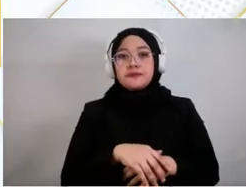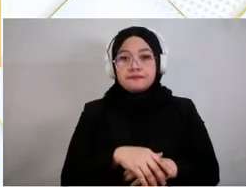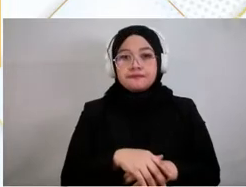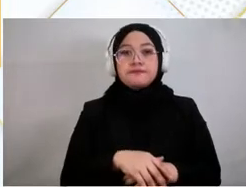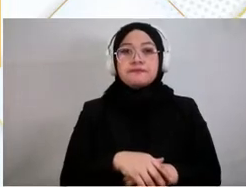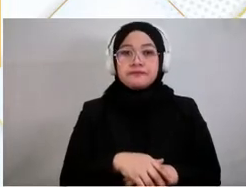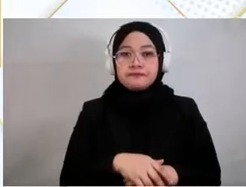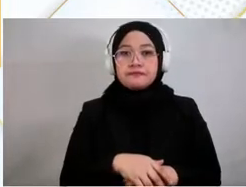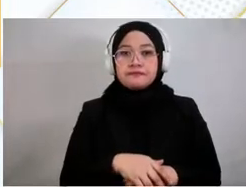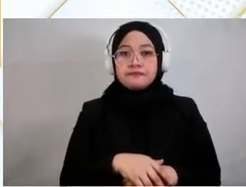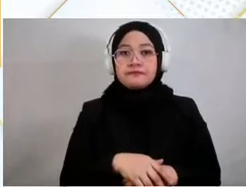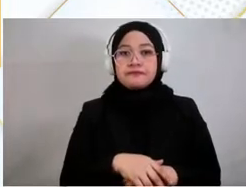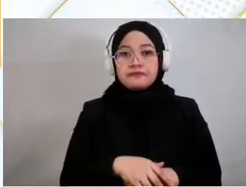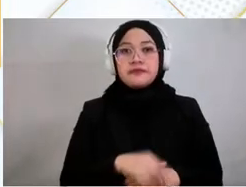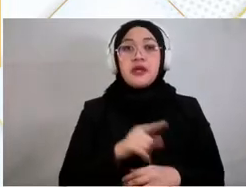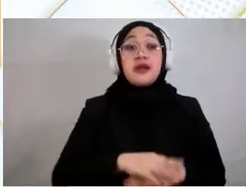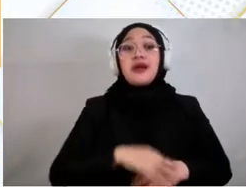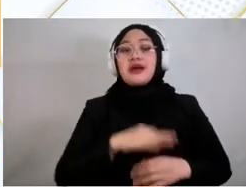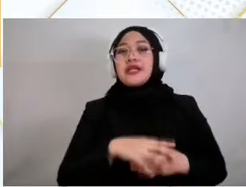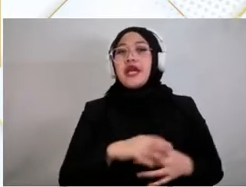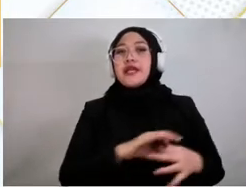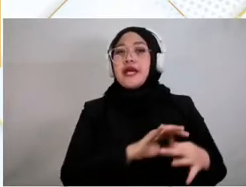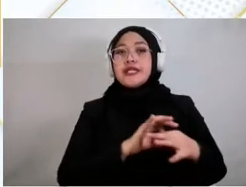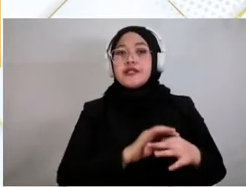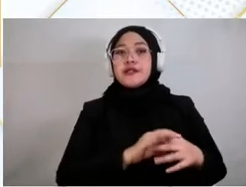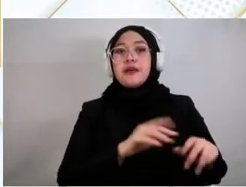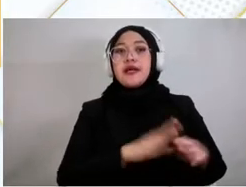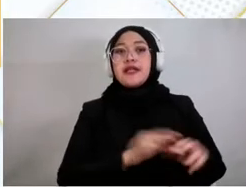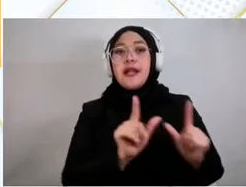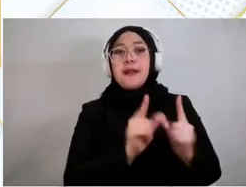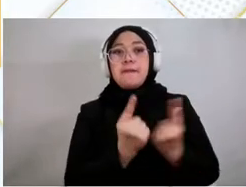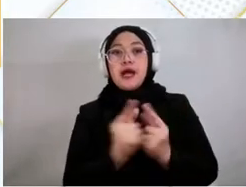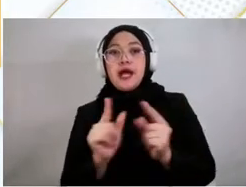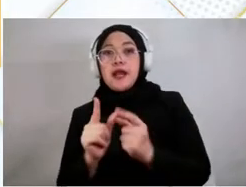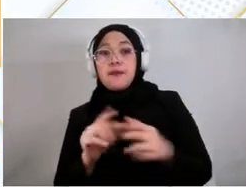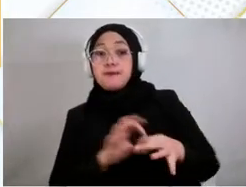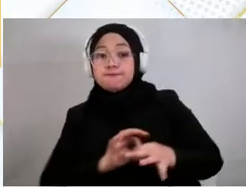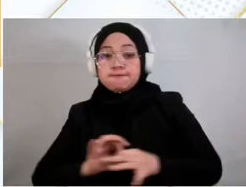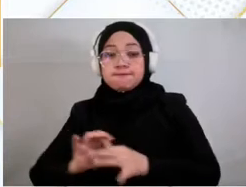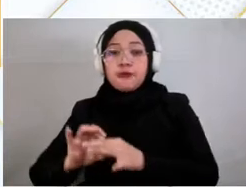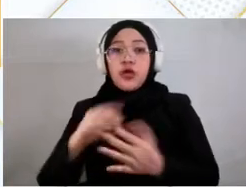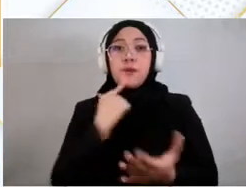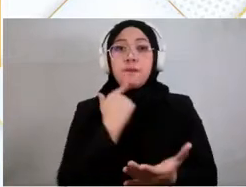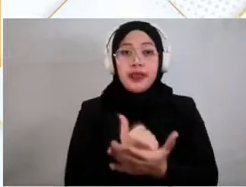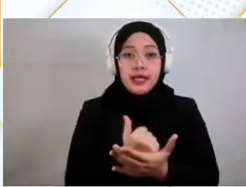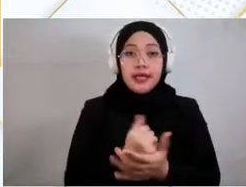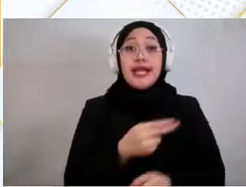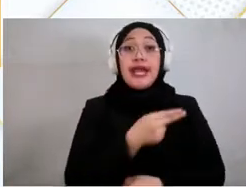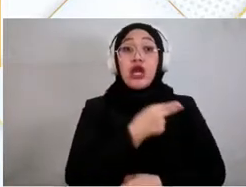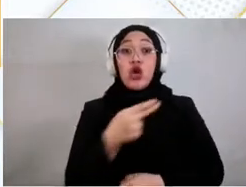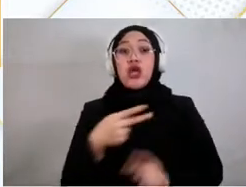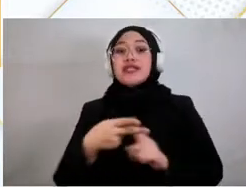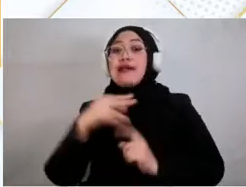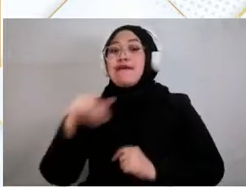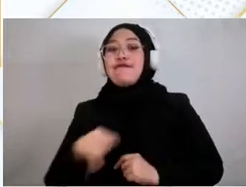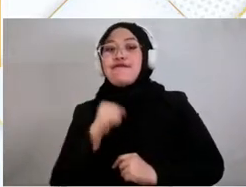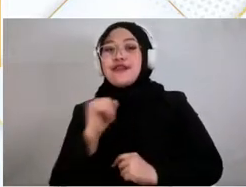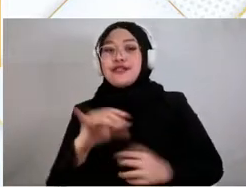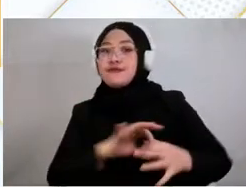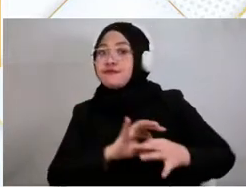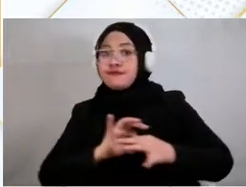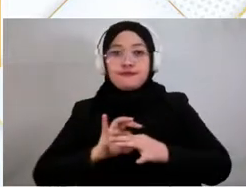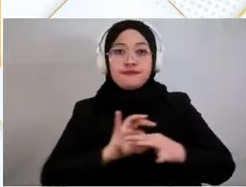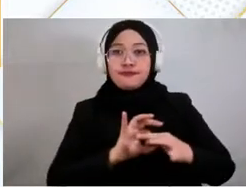other are also very important. So in this context, I would like to underline that the cooperations between Indonesia and Fiji may also